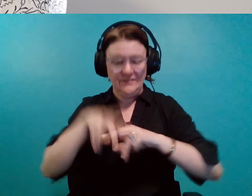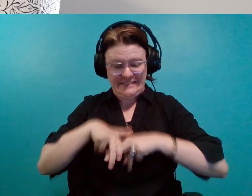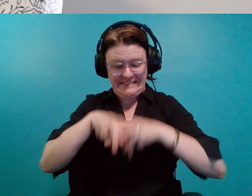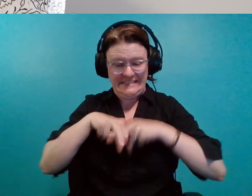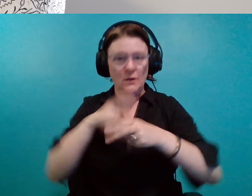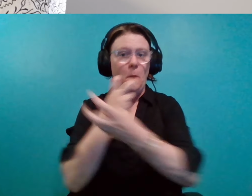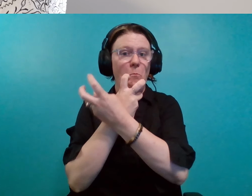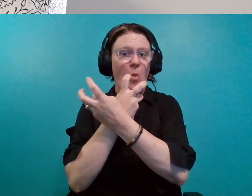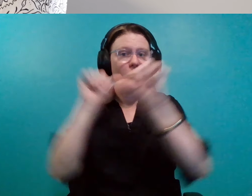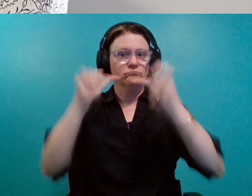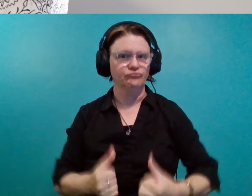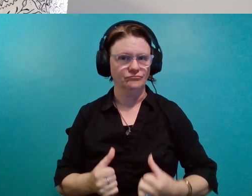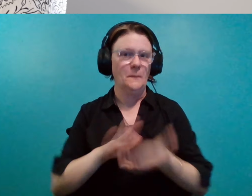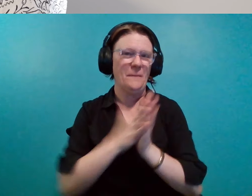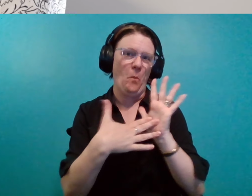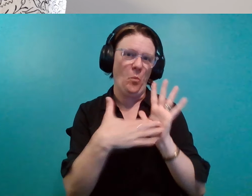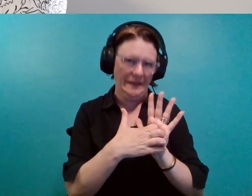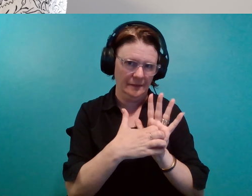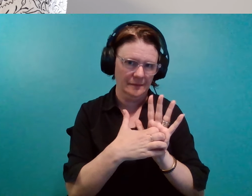from not standing. So